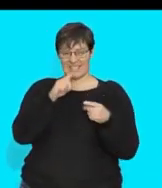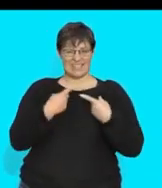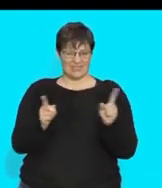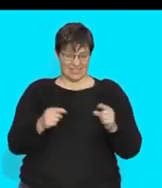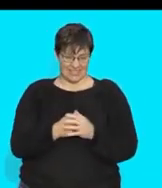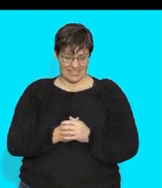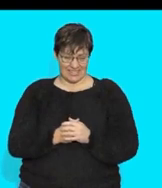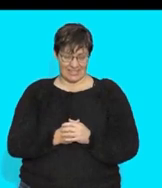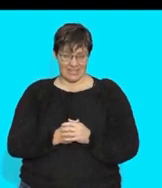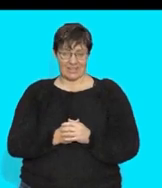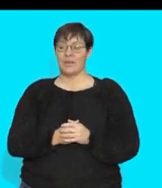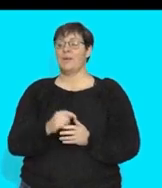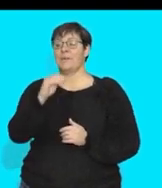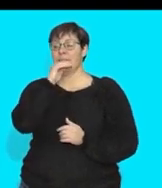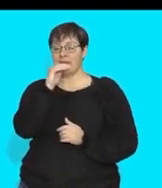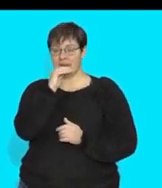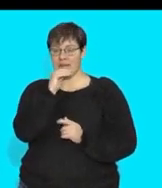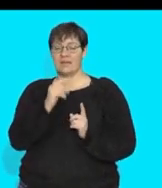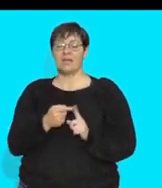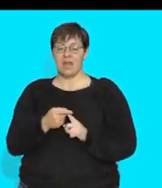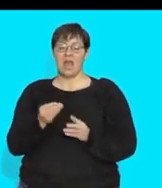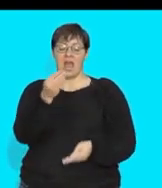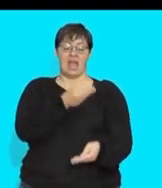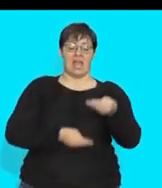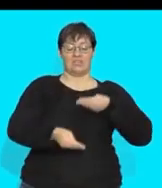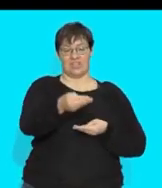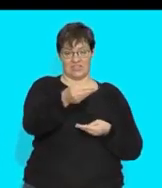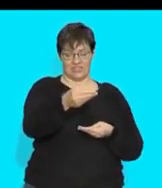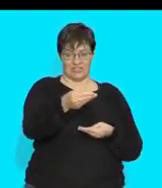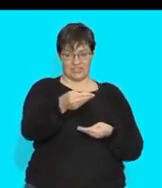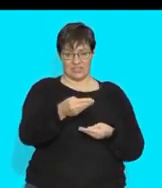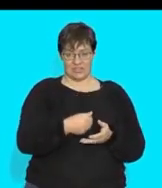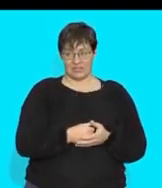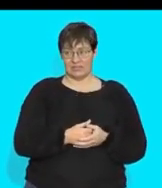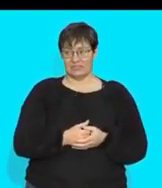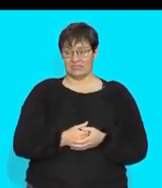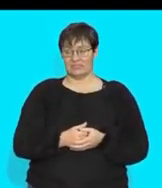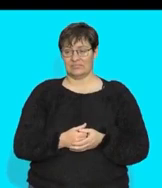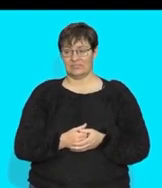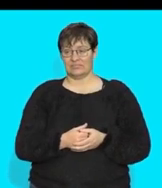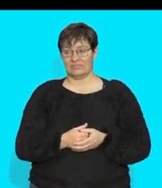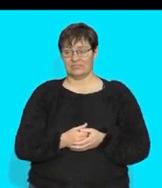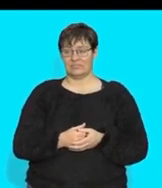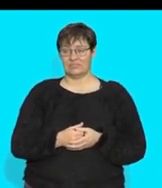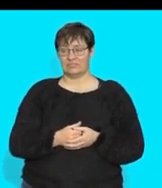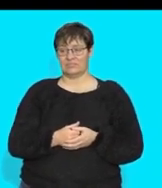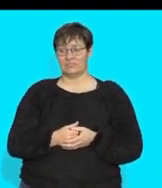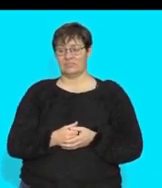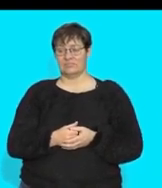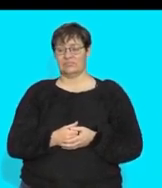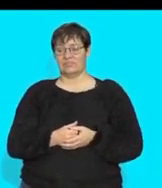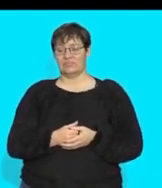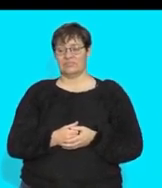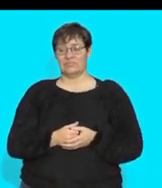means that they are exchanging, right? To exchange means to swap, And what are